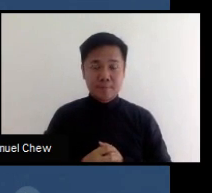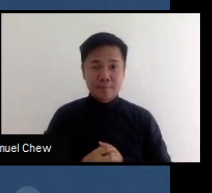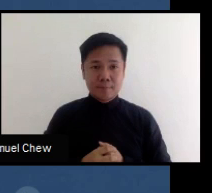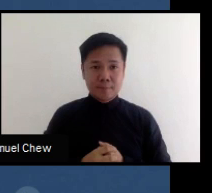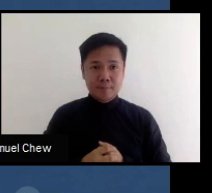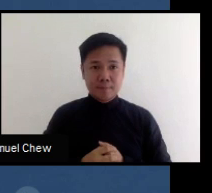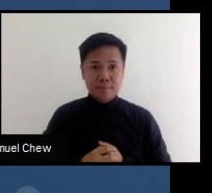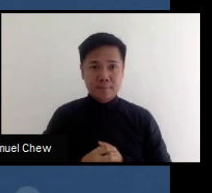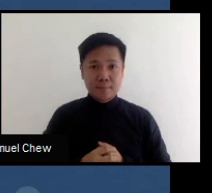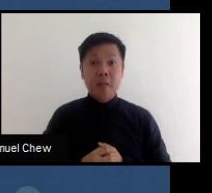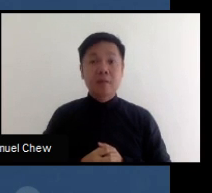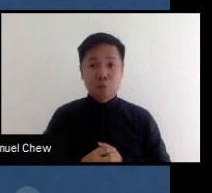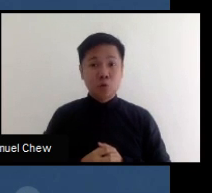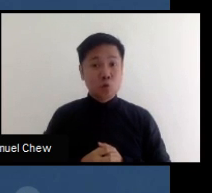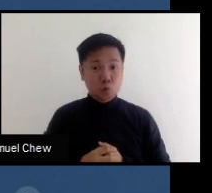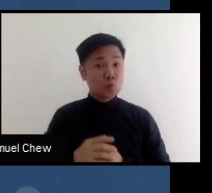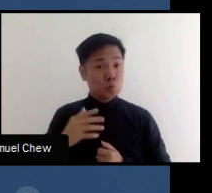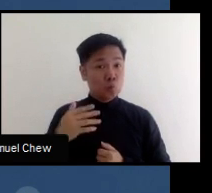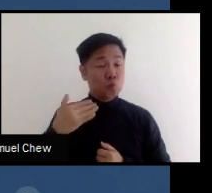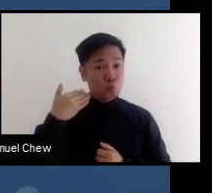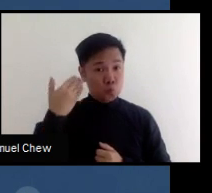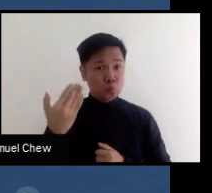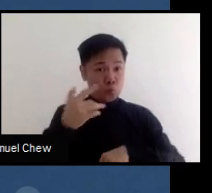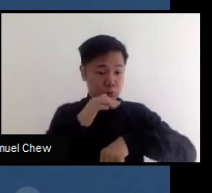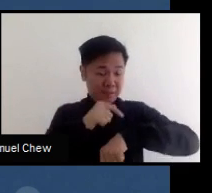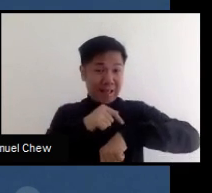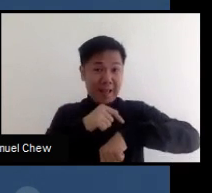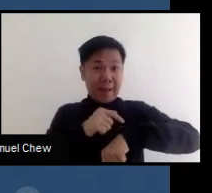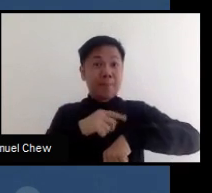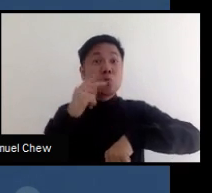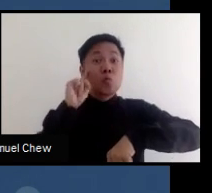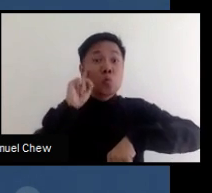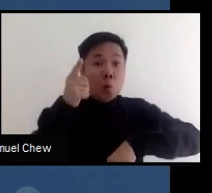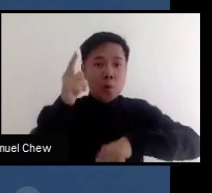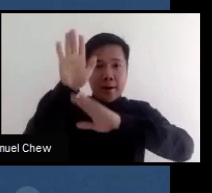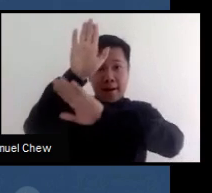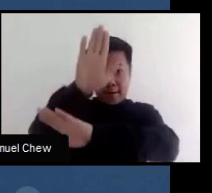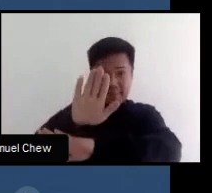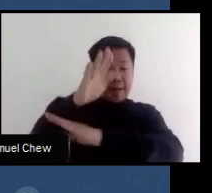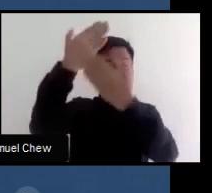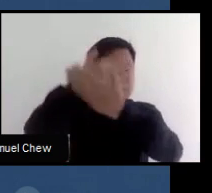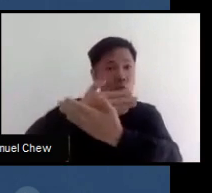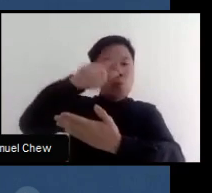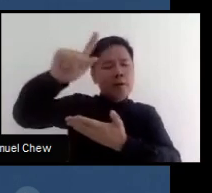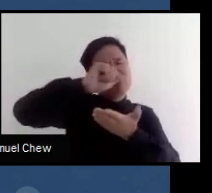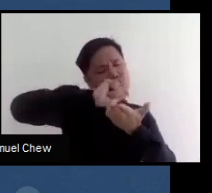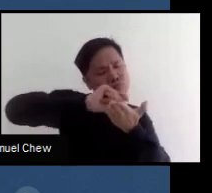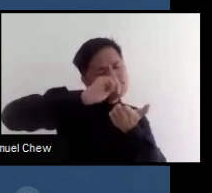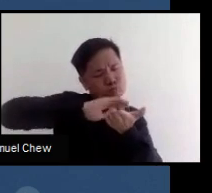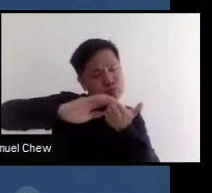to allocate for the consideration of the draft report tomorrow afternoon. So if there are